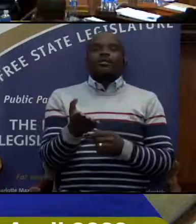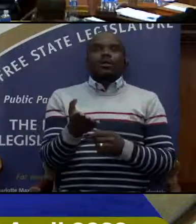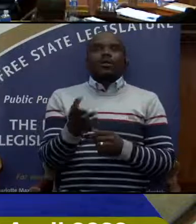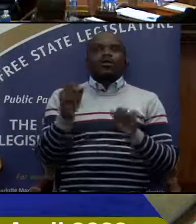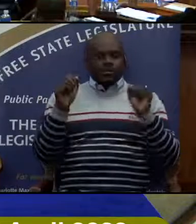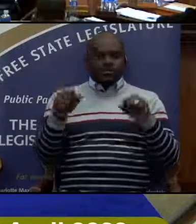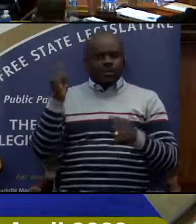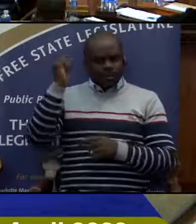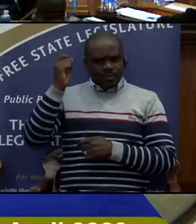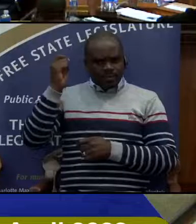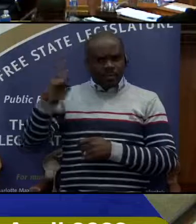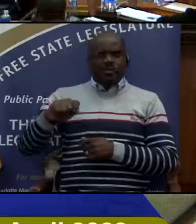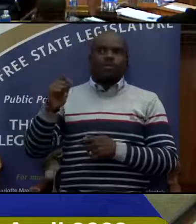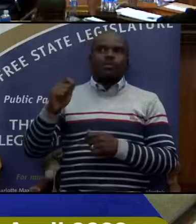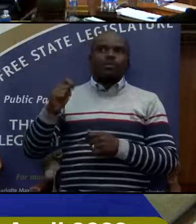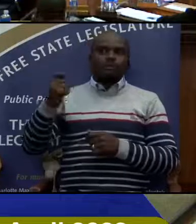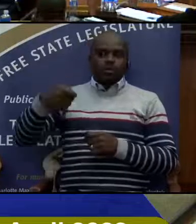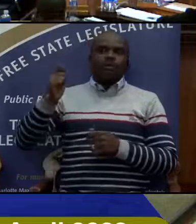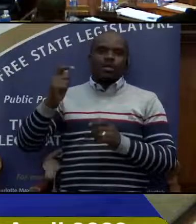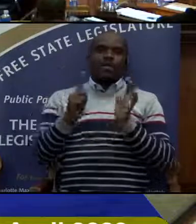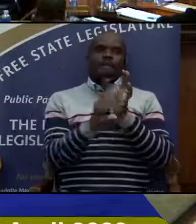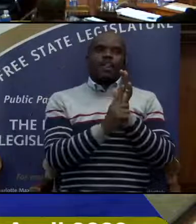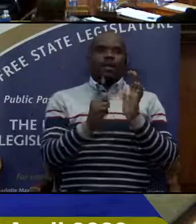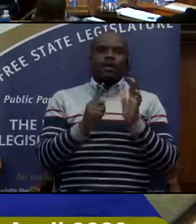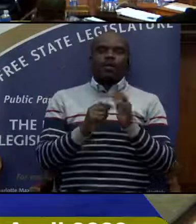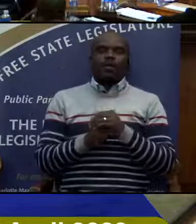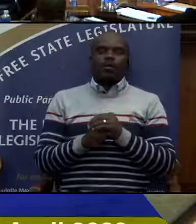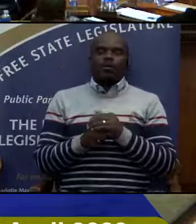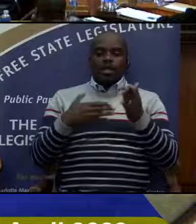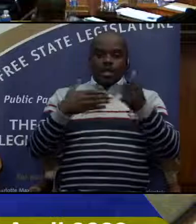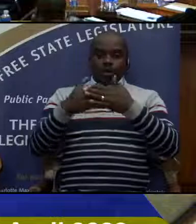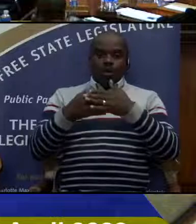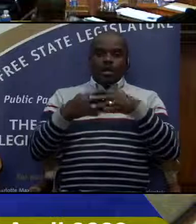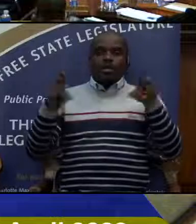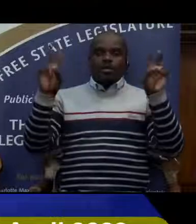be set aside." Close quote. The Freedom Charter.